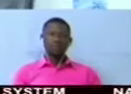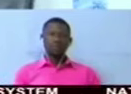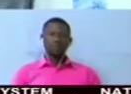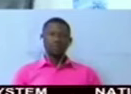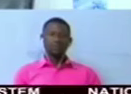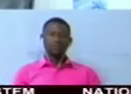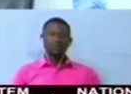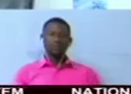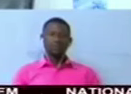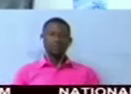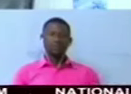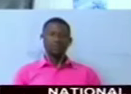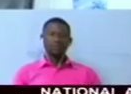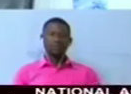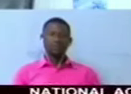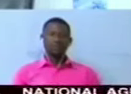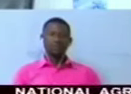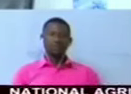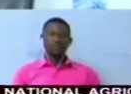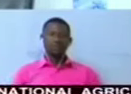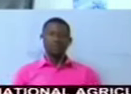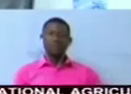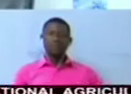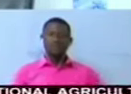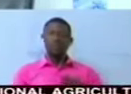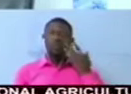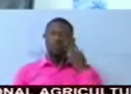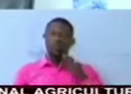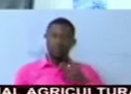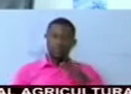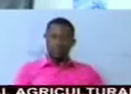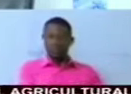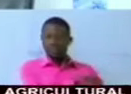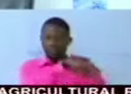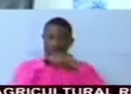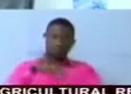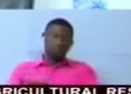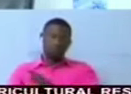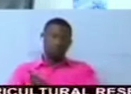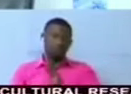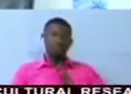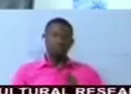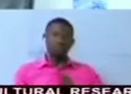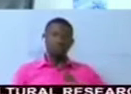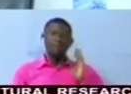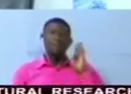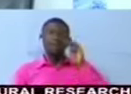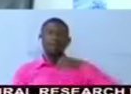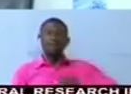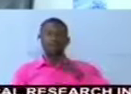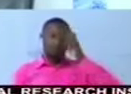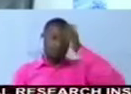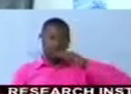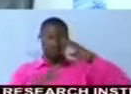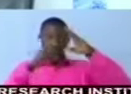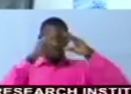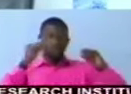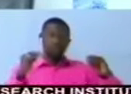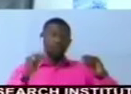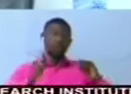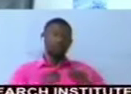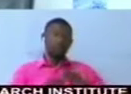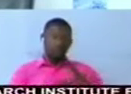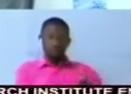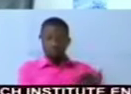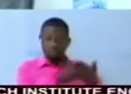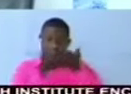yobbu Banyul police station. That's where there's the time they took us to the Banyul police station. To hand